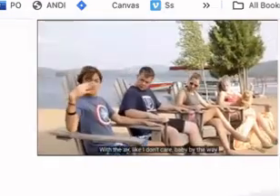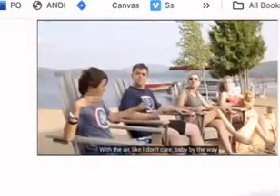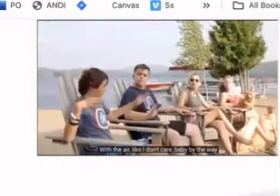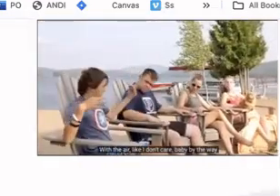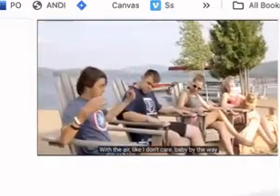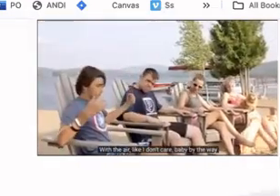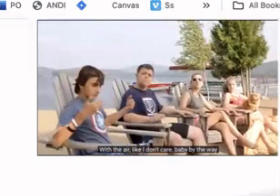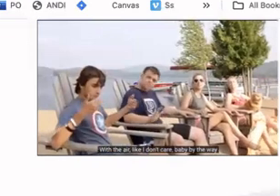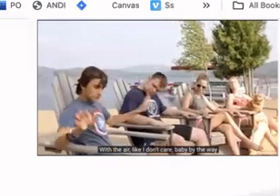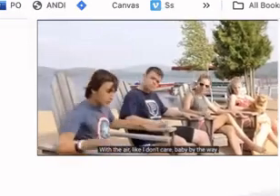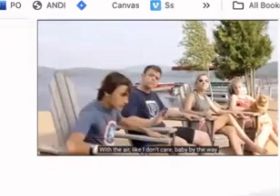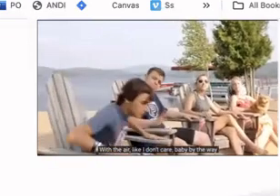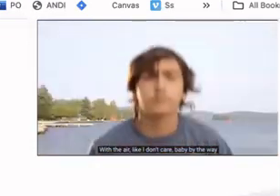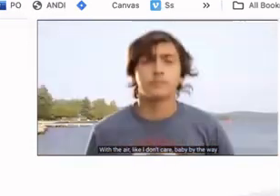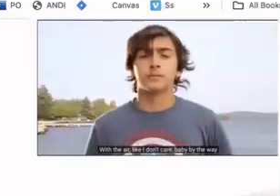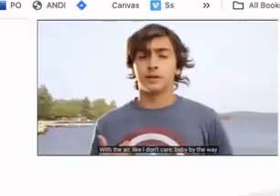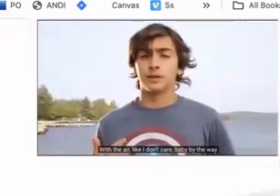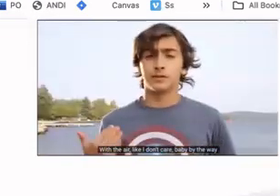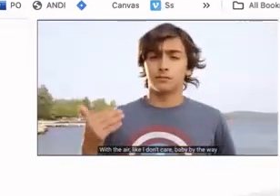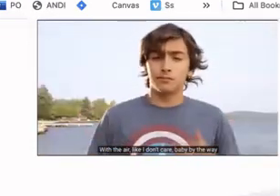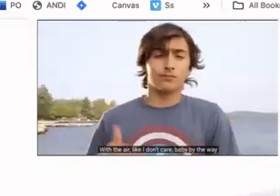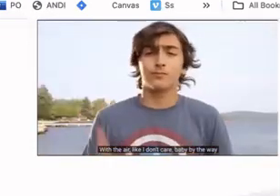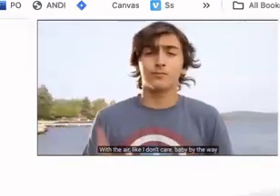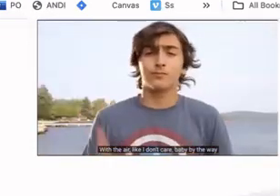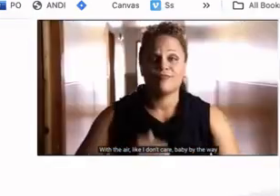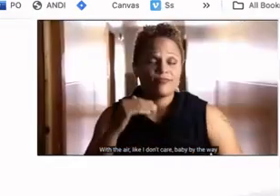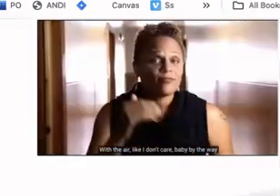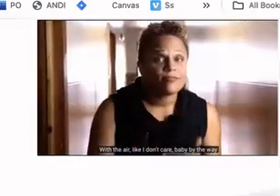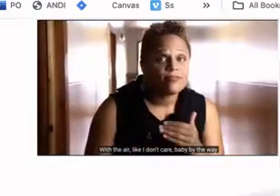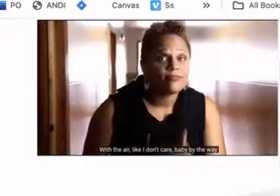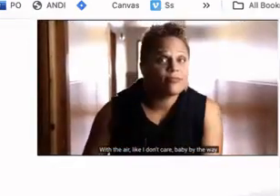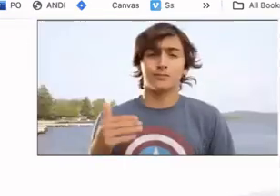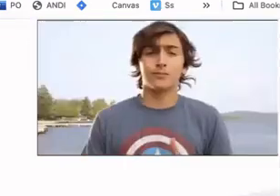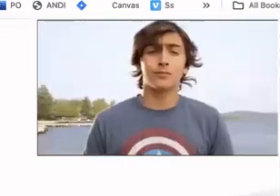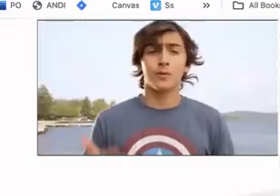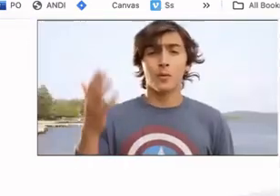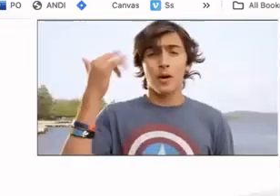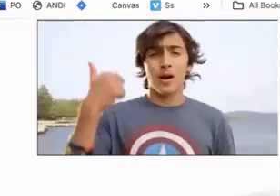With the air, like I don't care, baby, by the way.